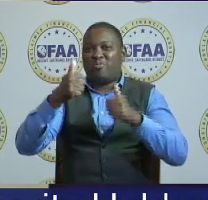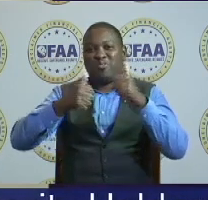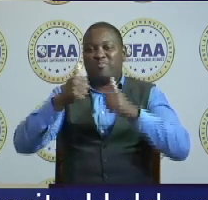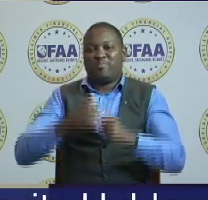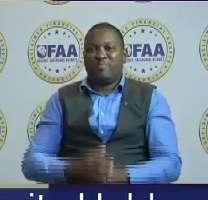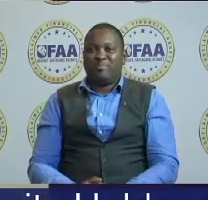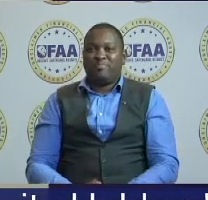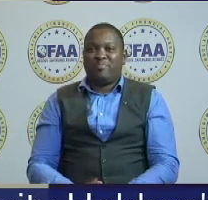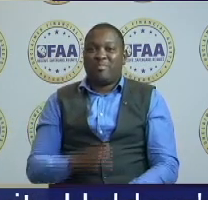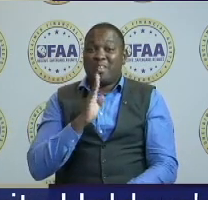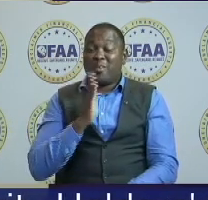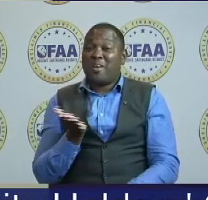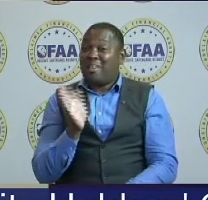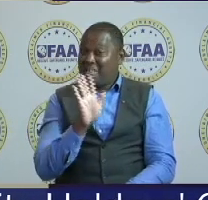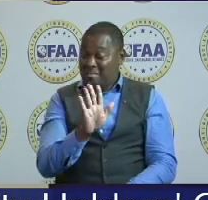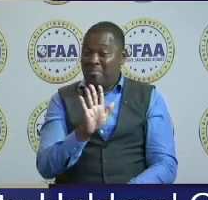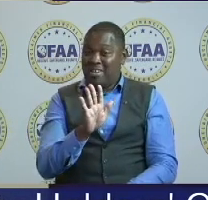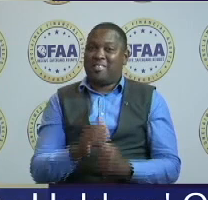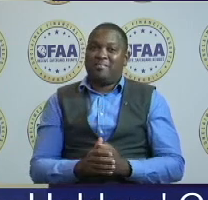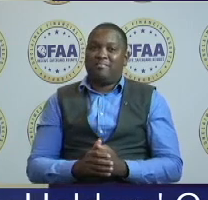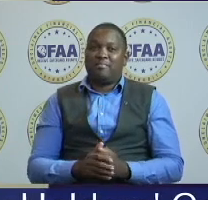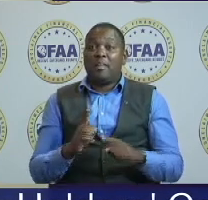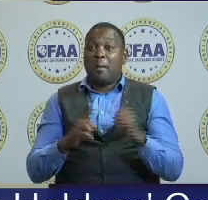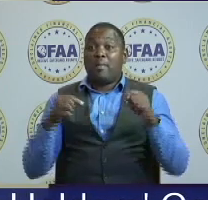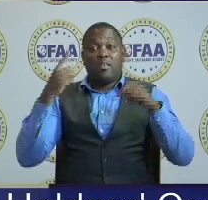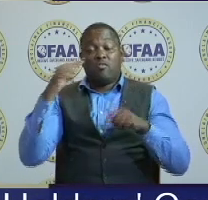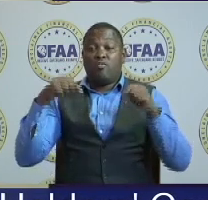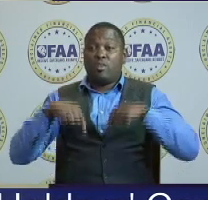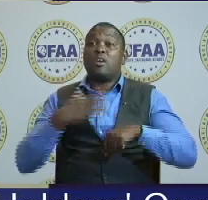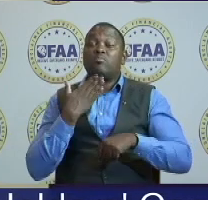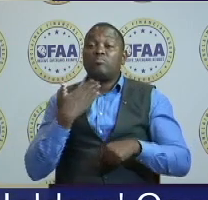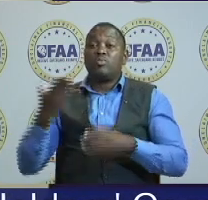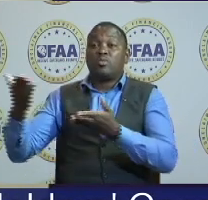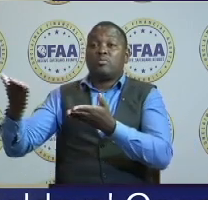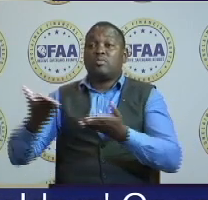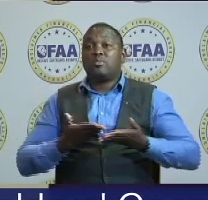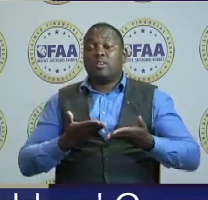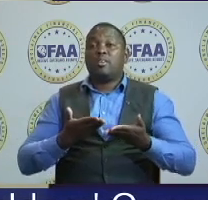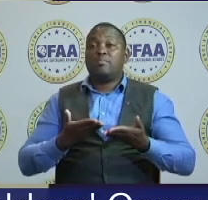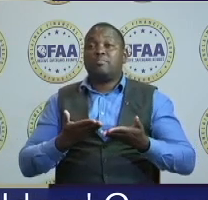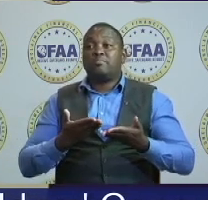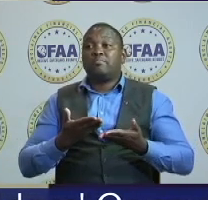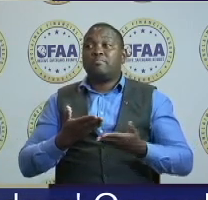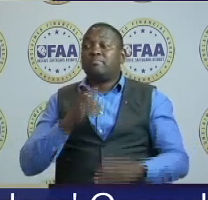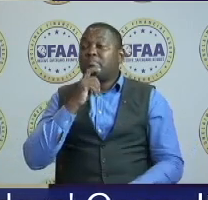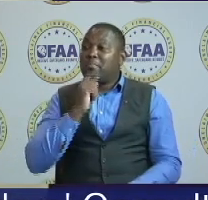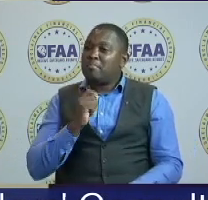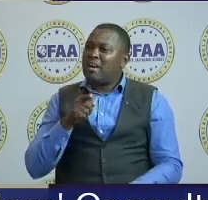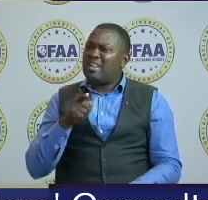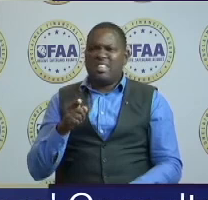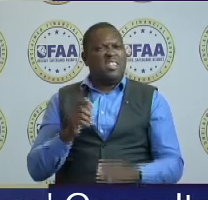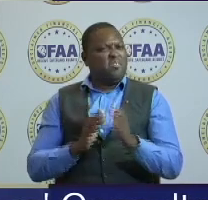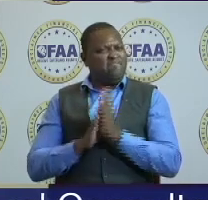come to you with a second poll of the session, but for right now, I'd like to welcome a gentleman, a man who is very